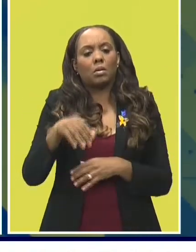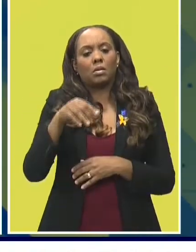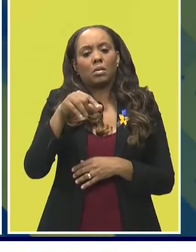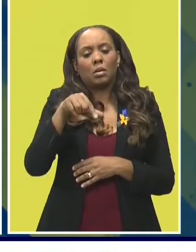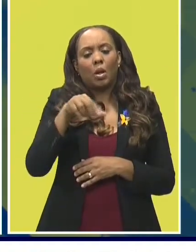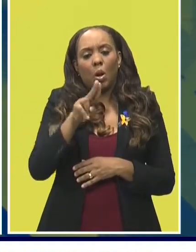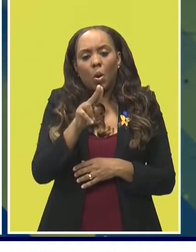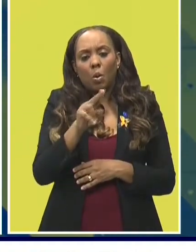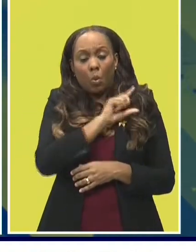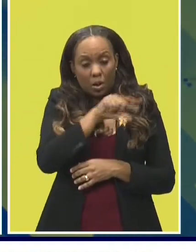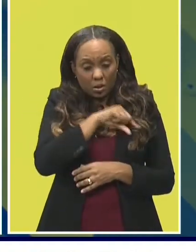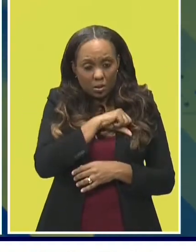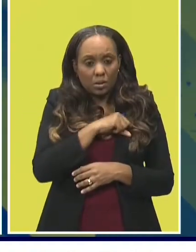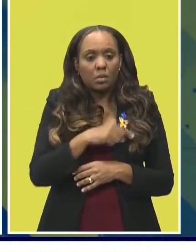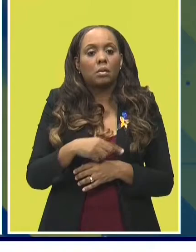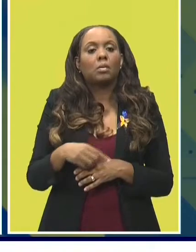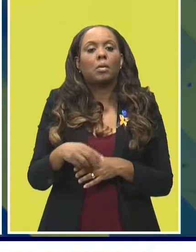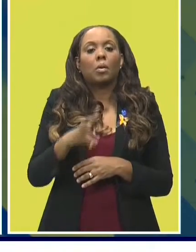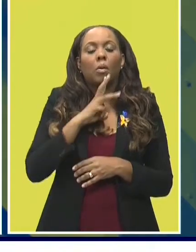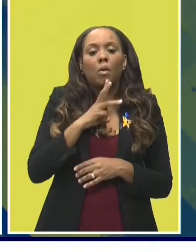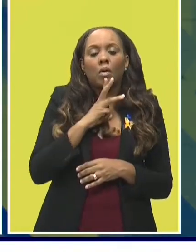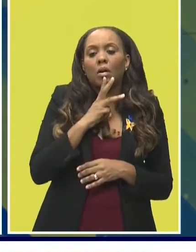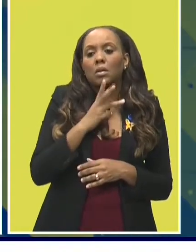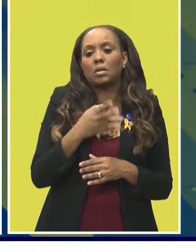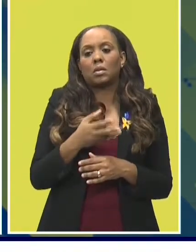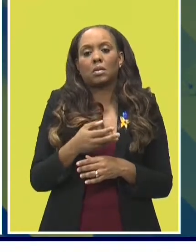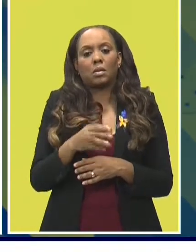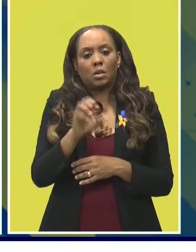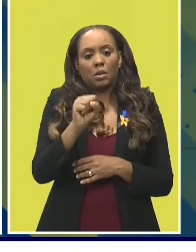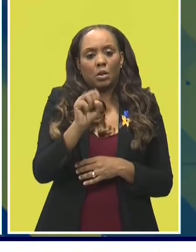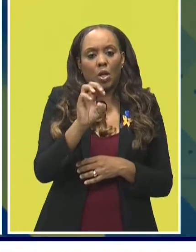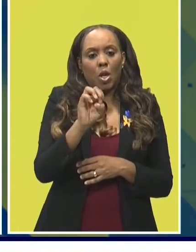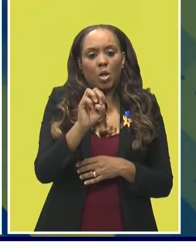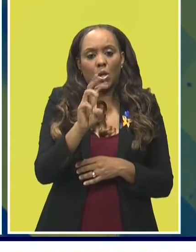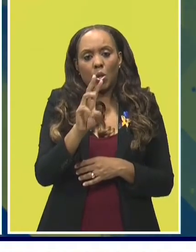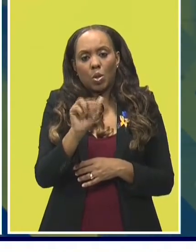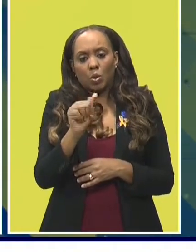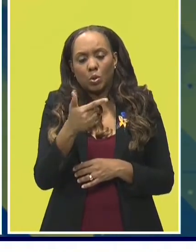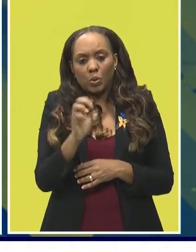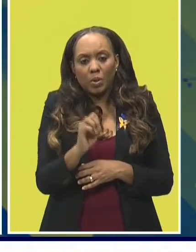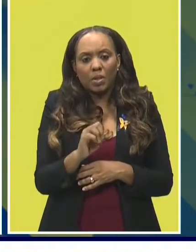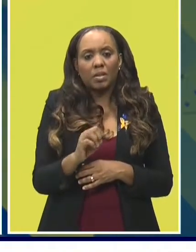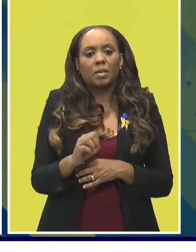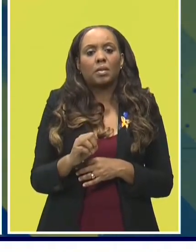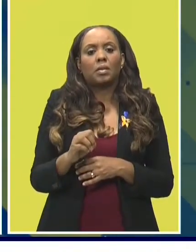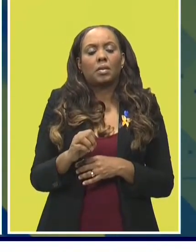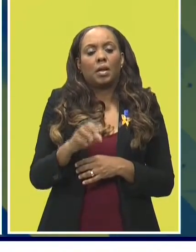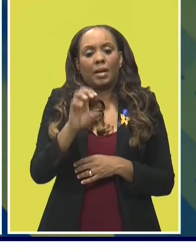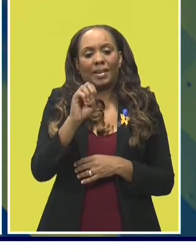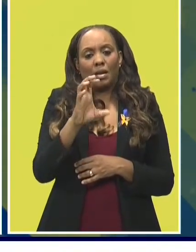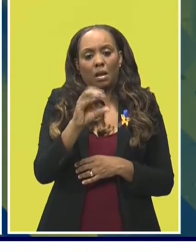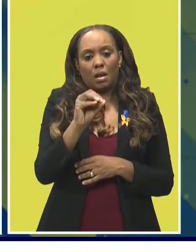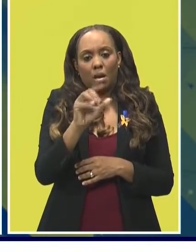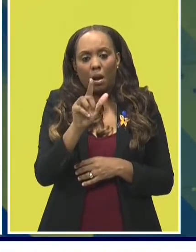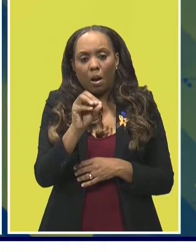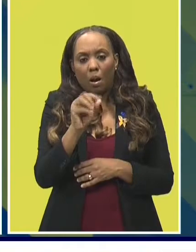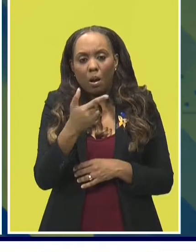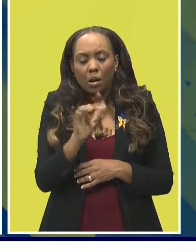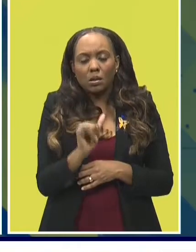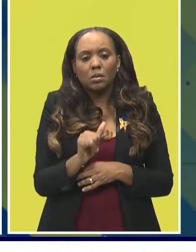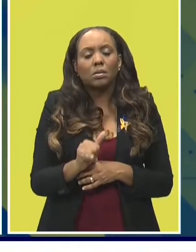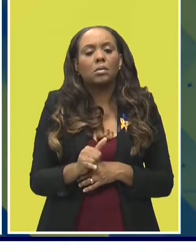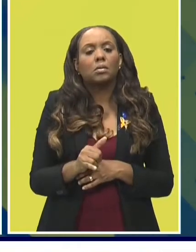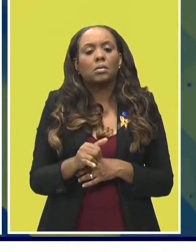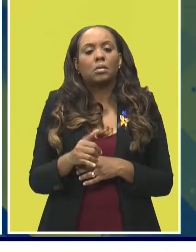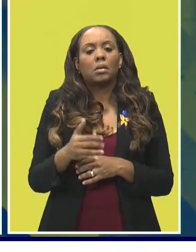drainage, surface water and sewage, heritage, ecology and economic impact,